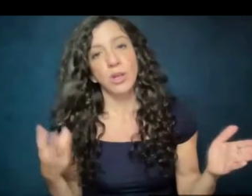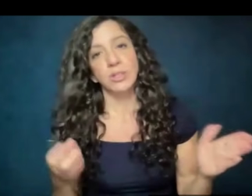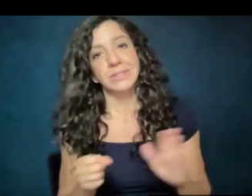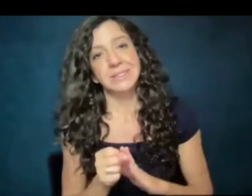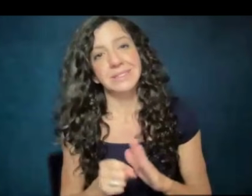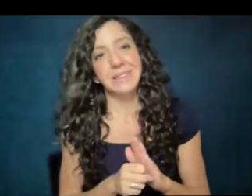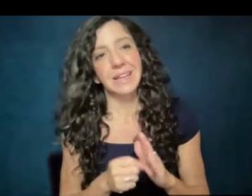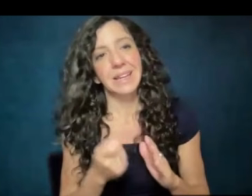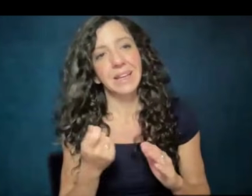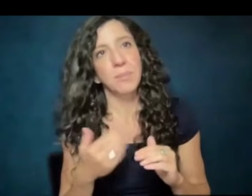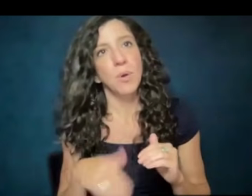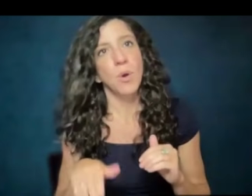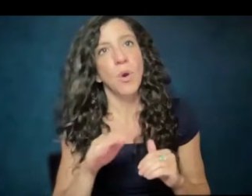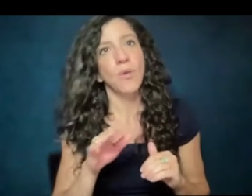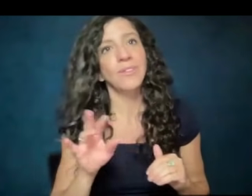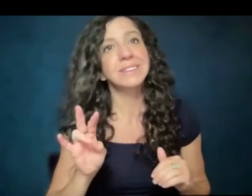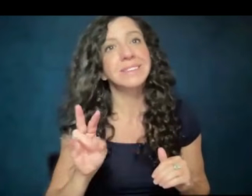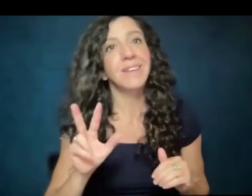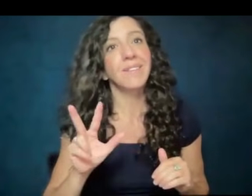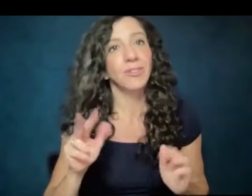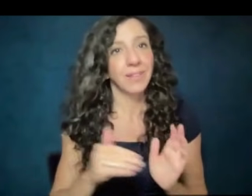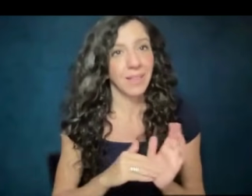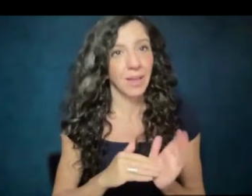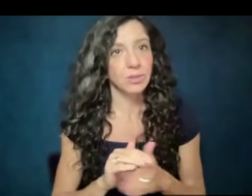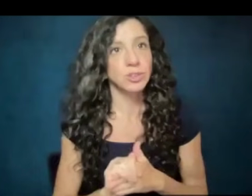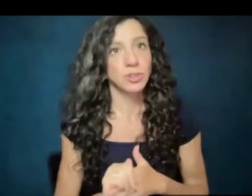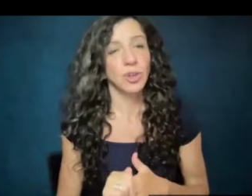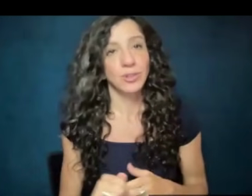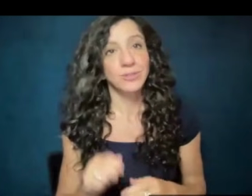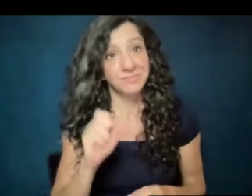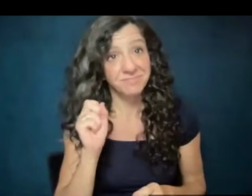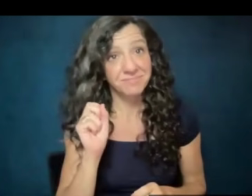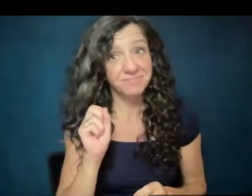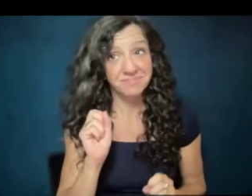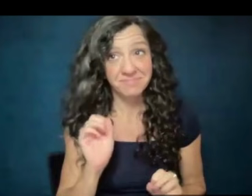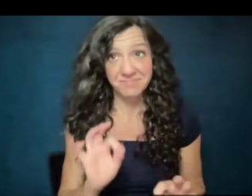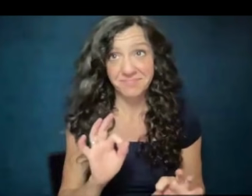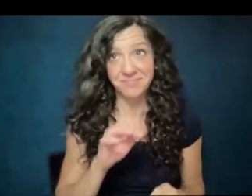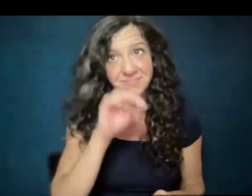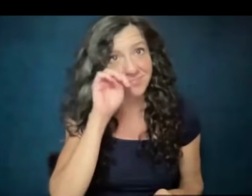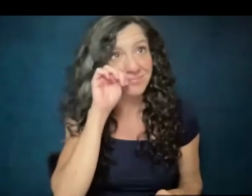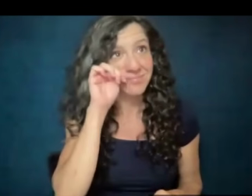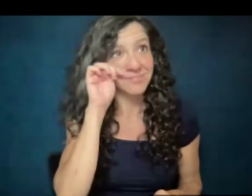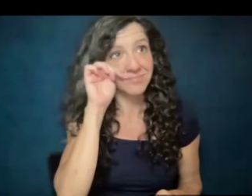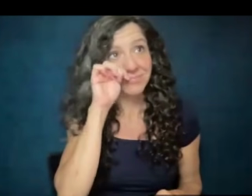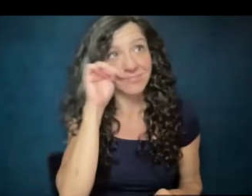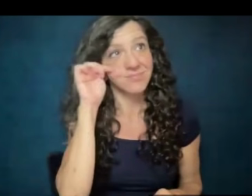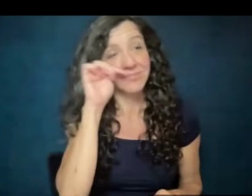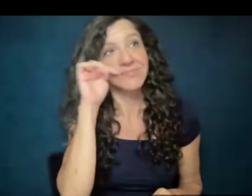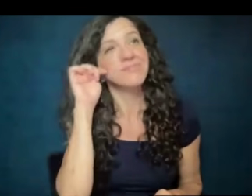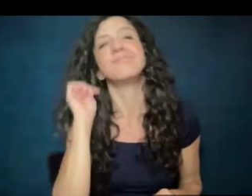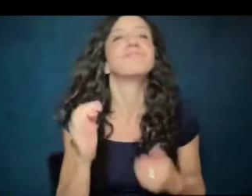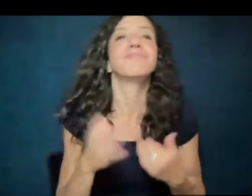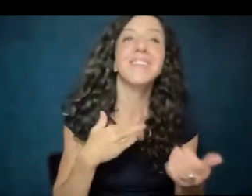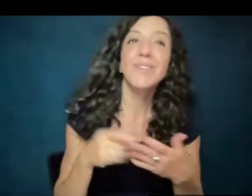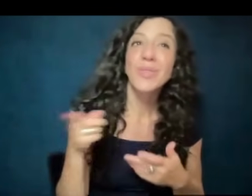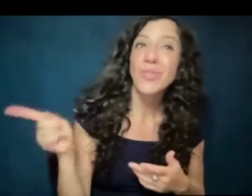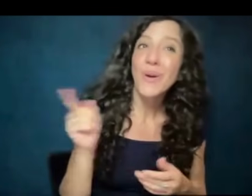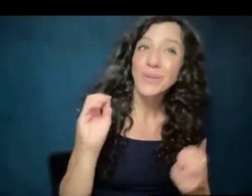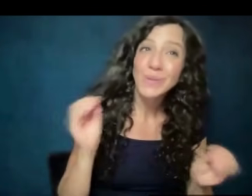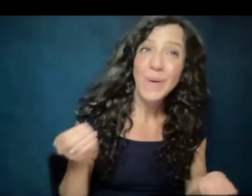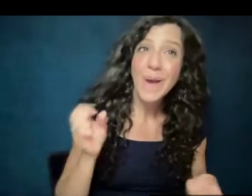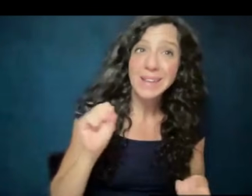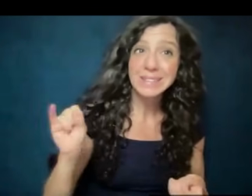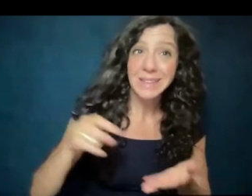State, it's a little over $73,000. Okay. So even though these folks have zero SSI